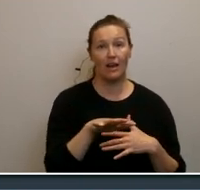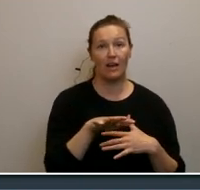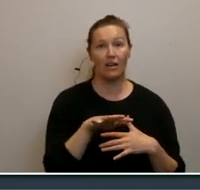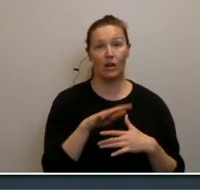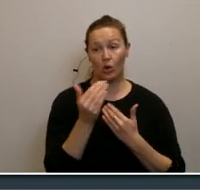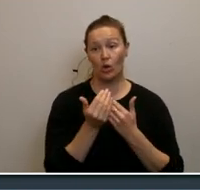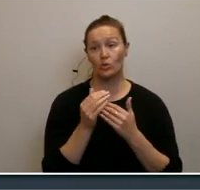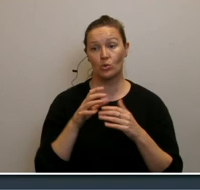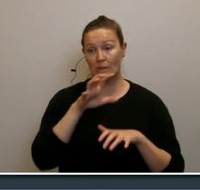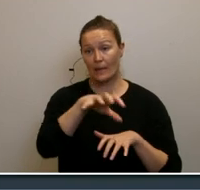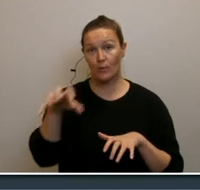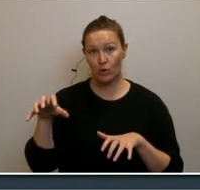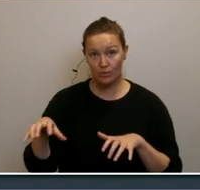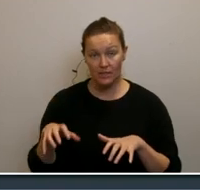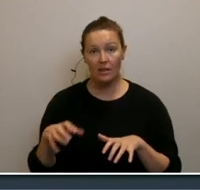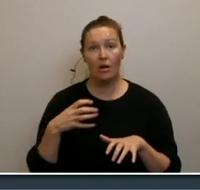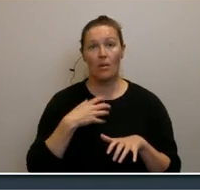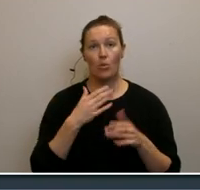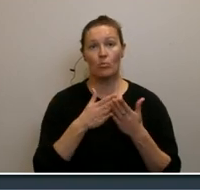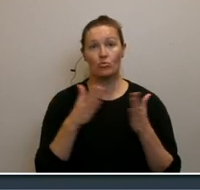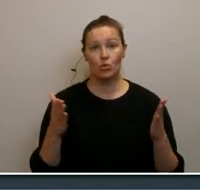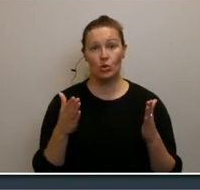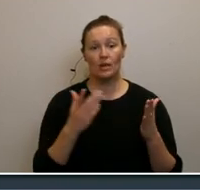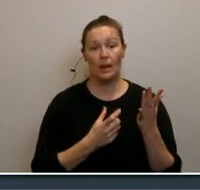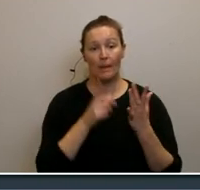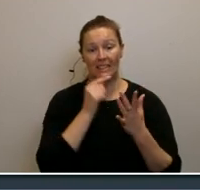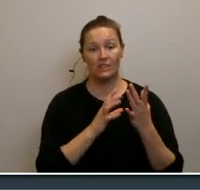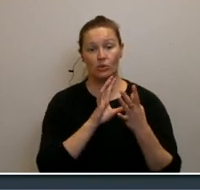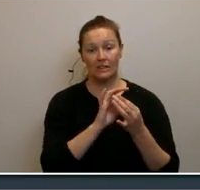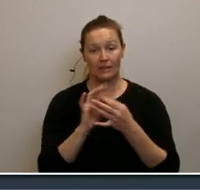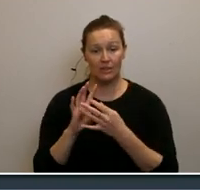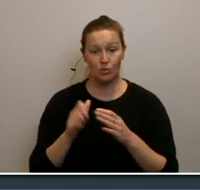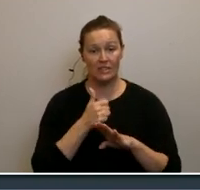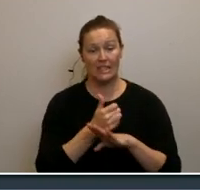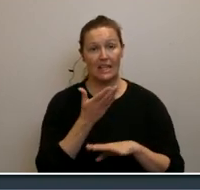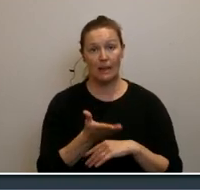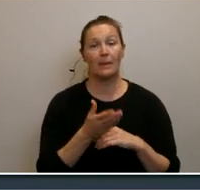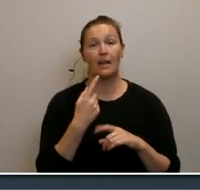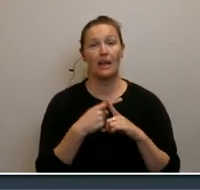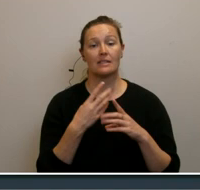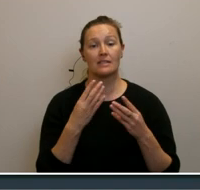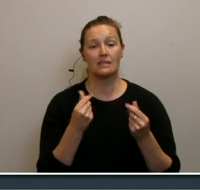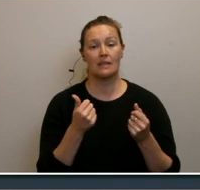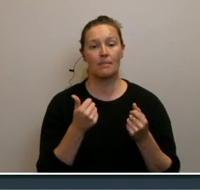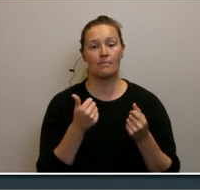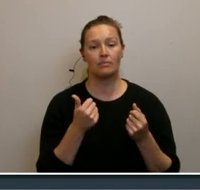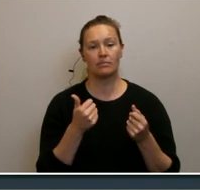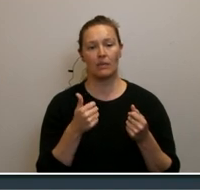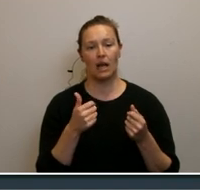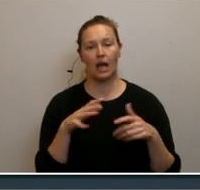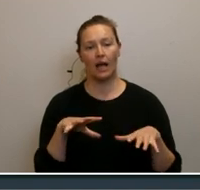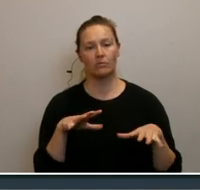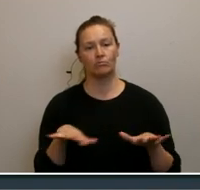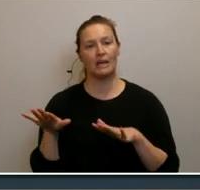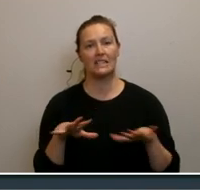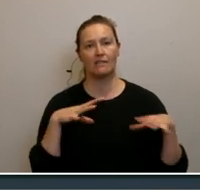for broad community engagement in its establishment, and potential for some form of passive recreation